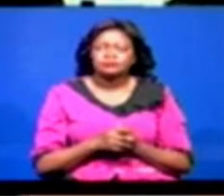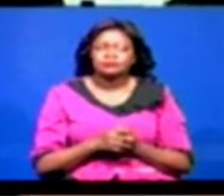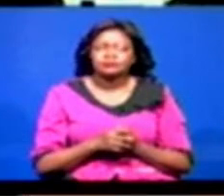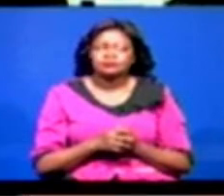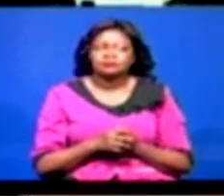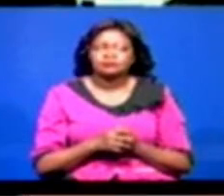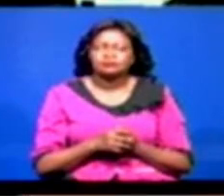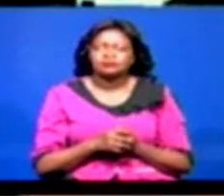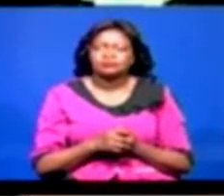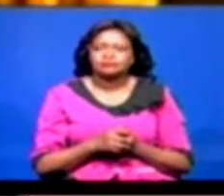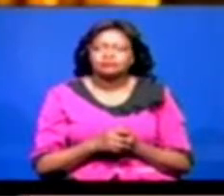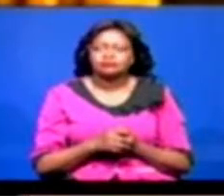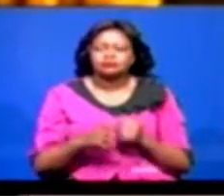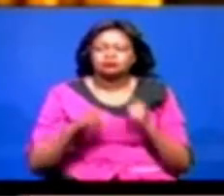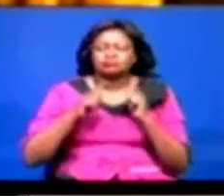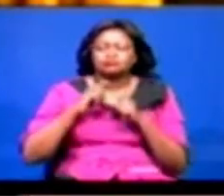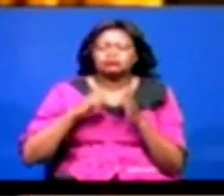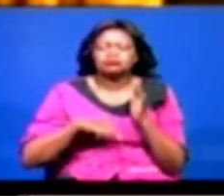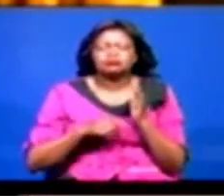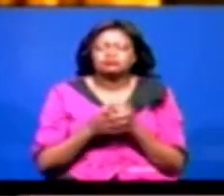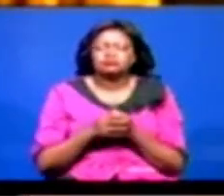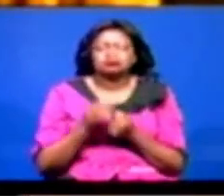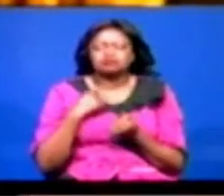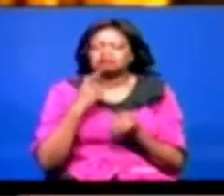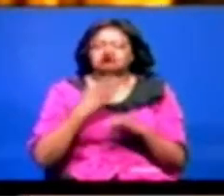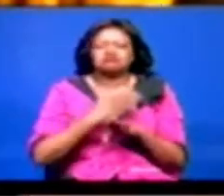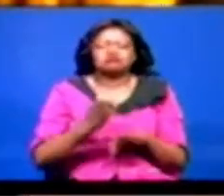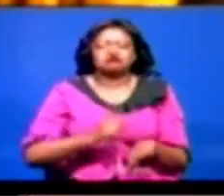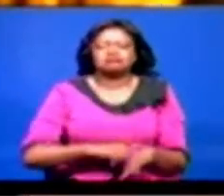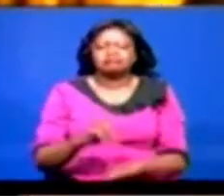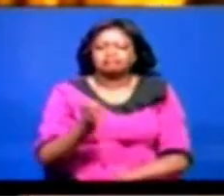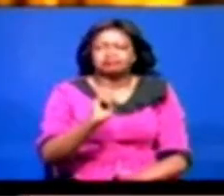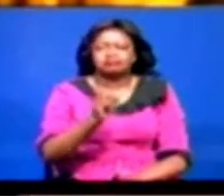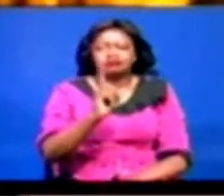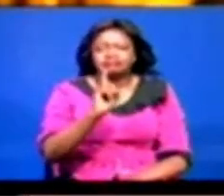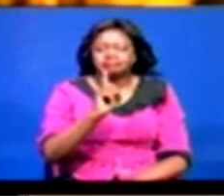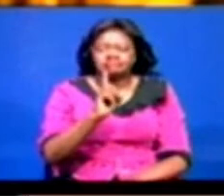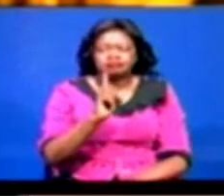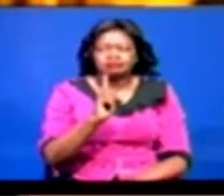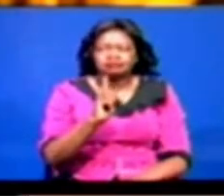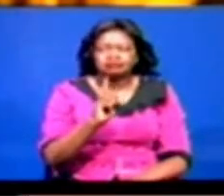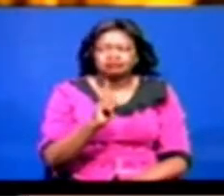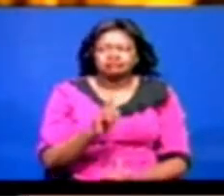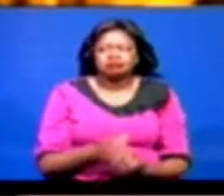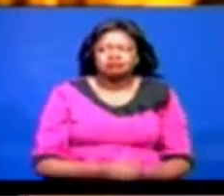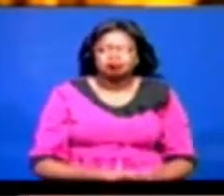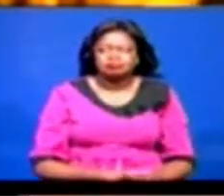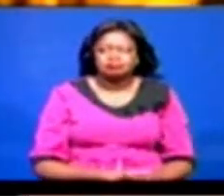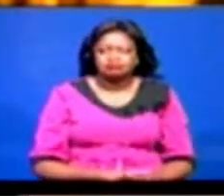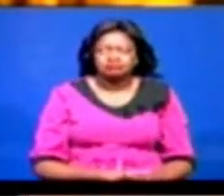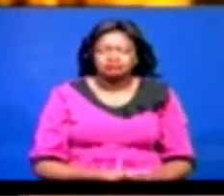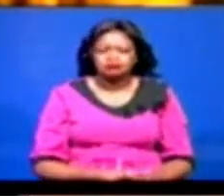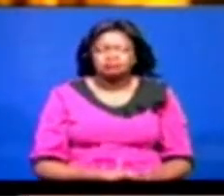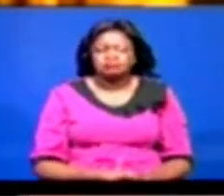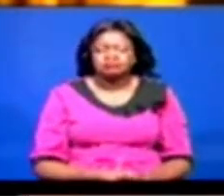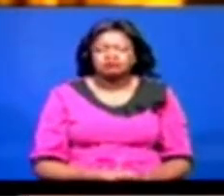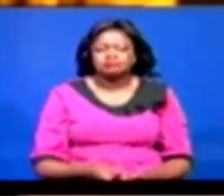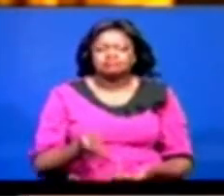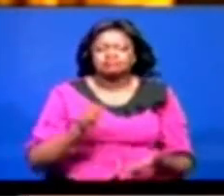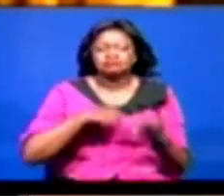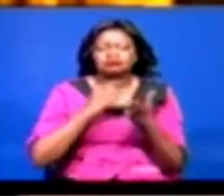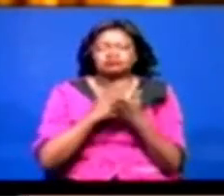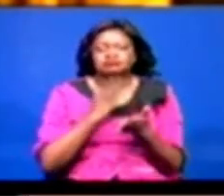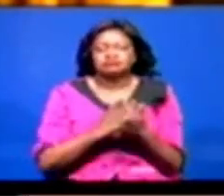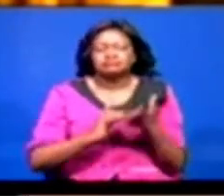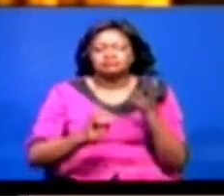the question of, and I don't want to spend a lot of time here, I will just gloss through it. What is verifying and tallying? I don't